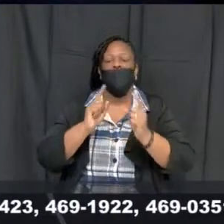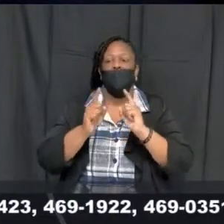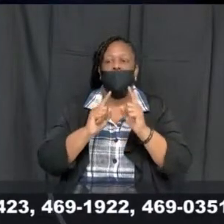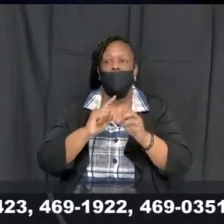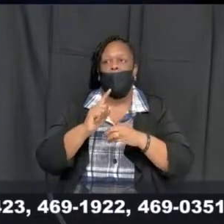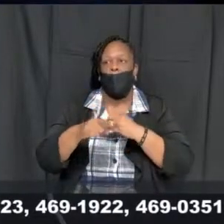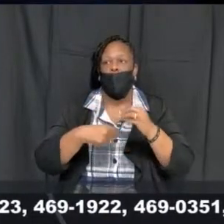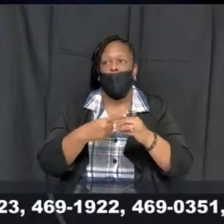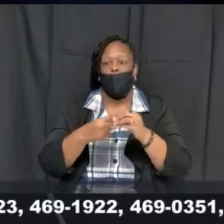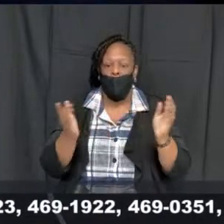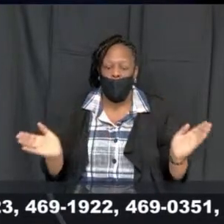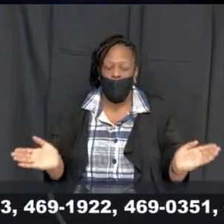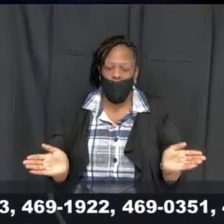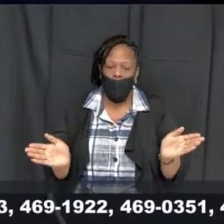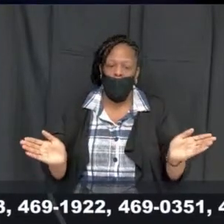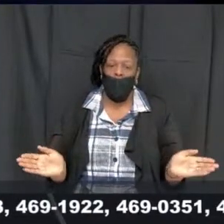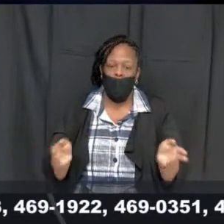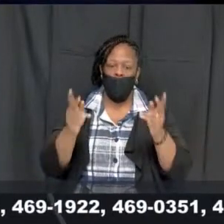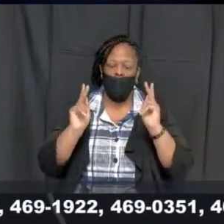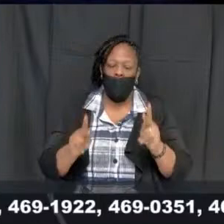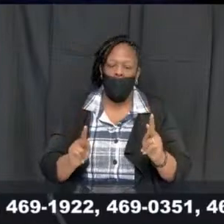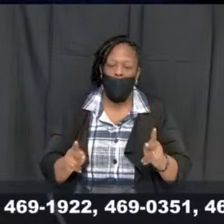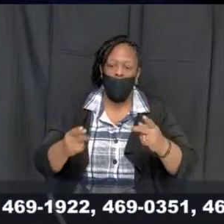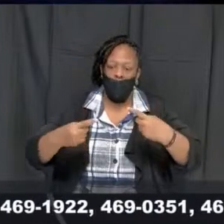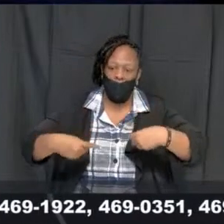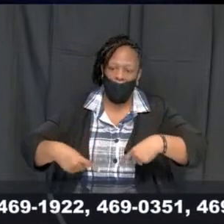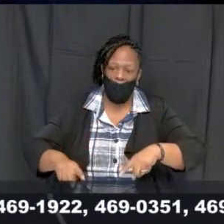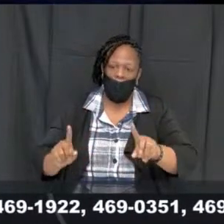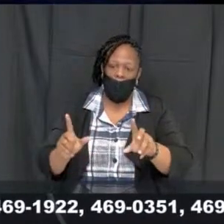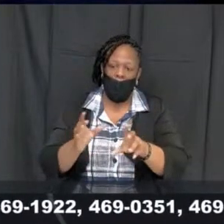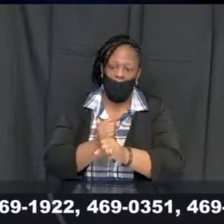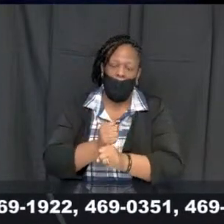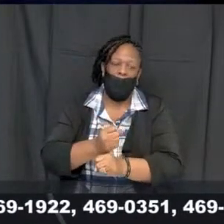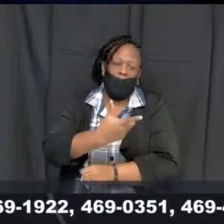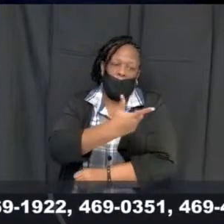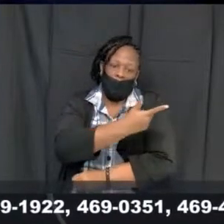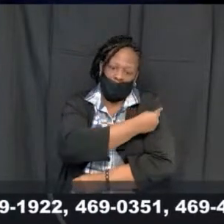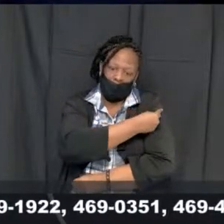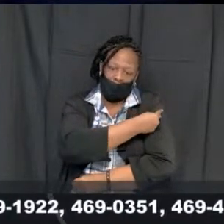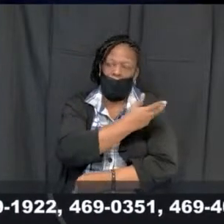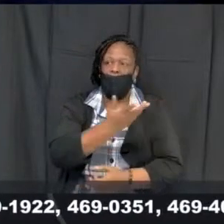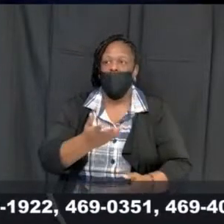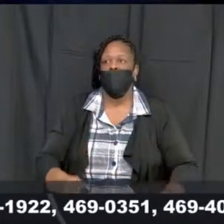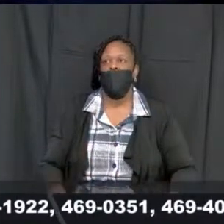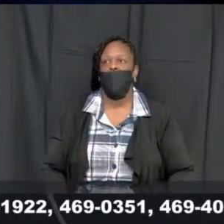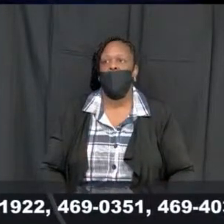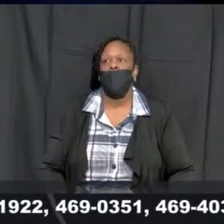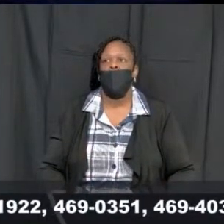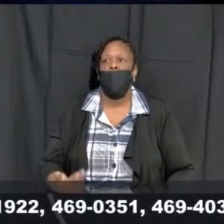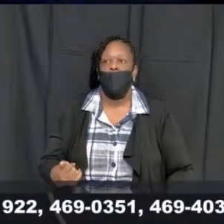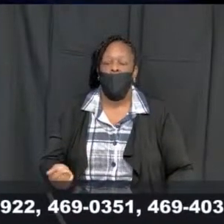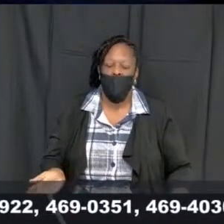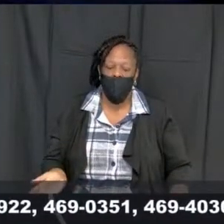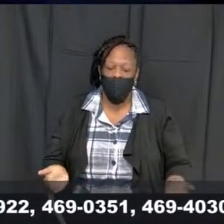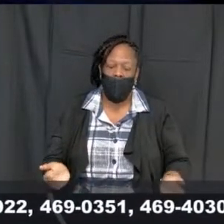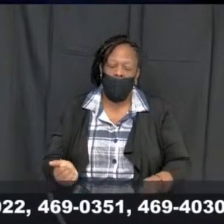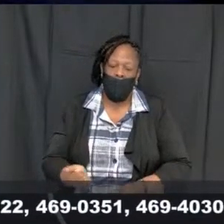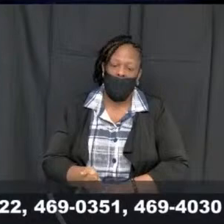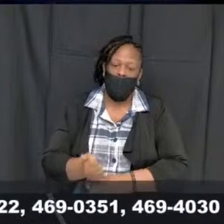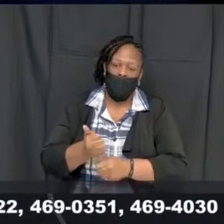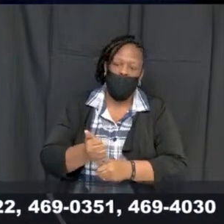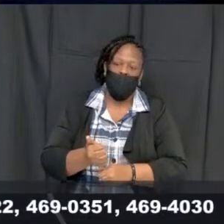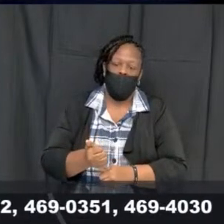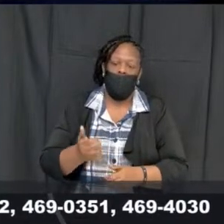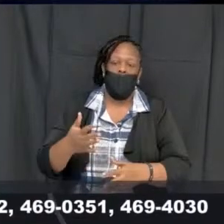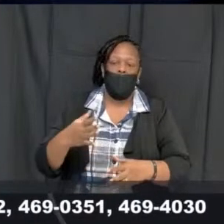of encouraging persons to vaccinate and lend some support to the efforts of the Ministry of